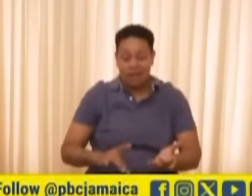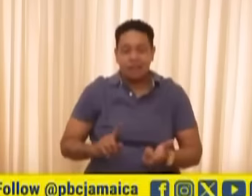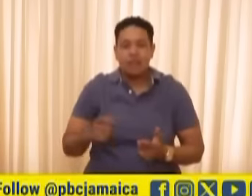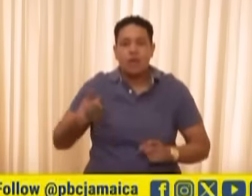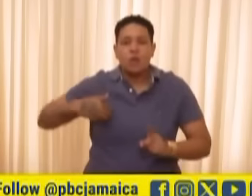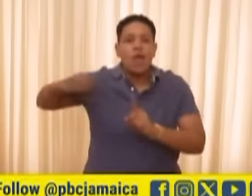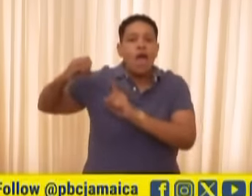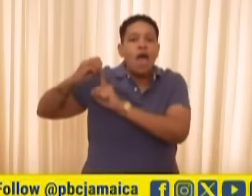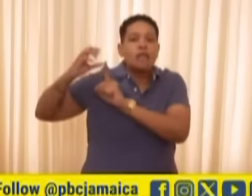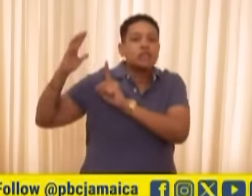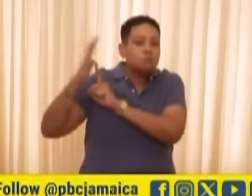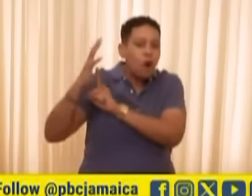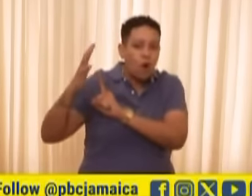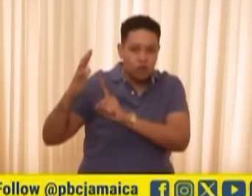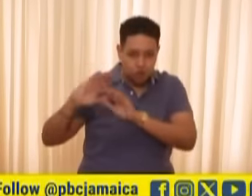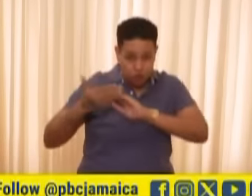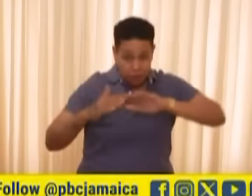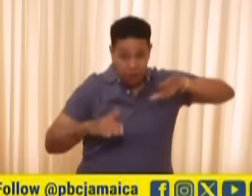exposed